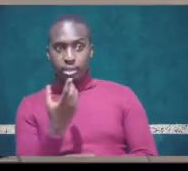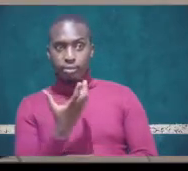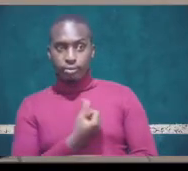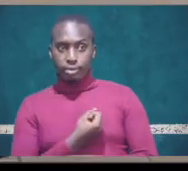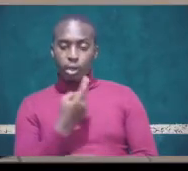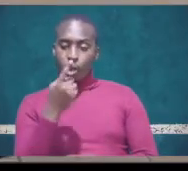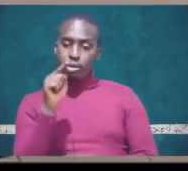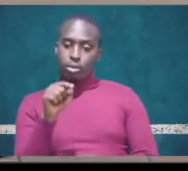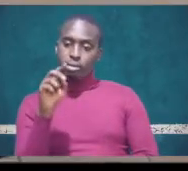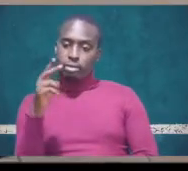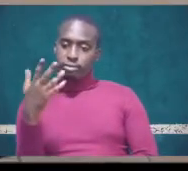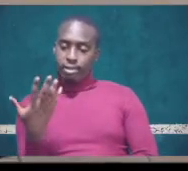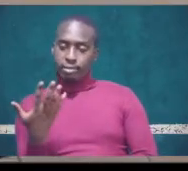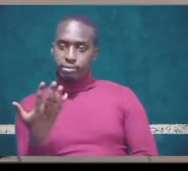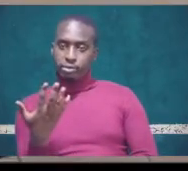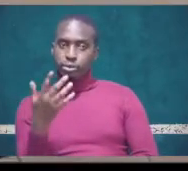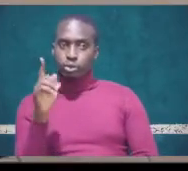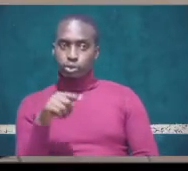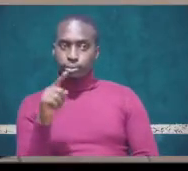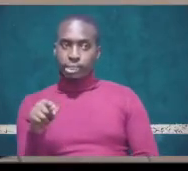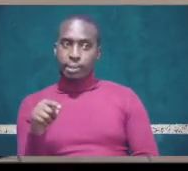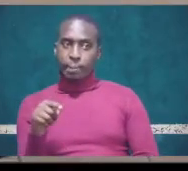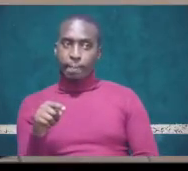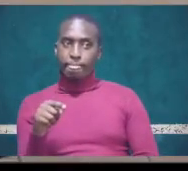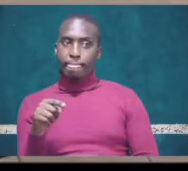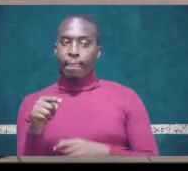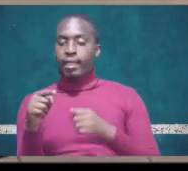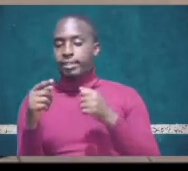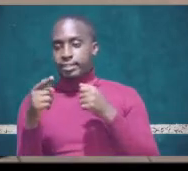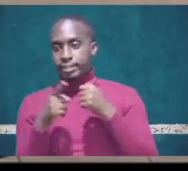is 1.25 times the